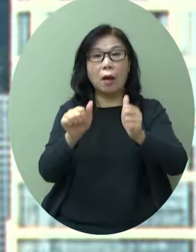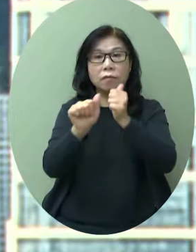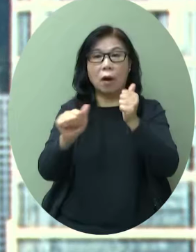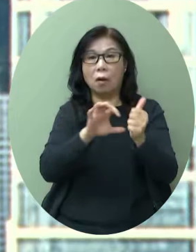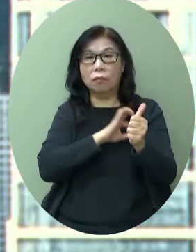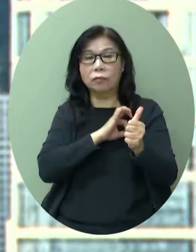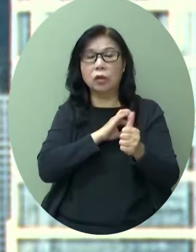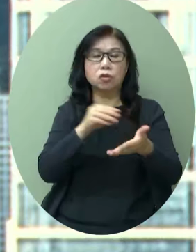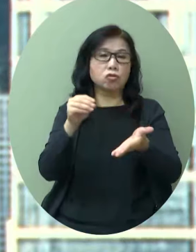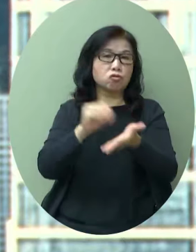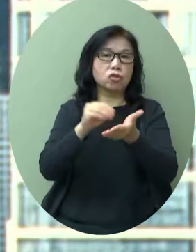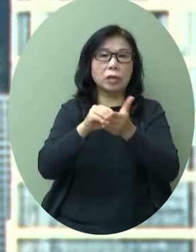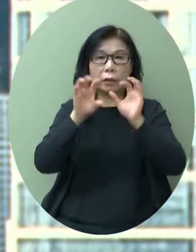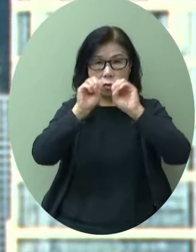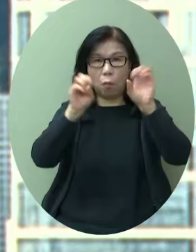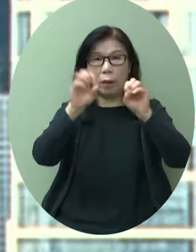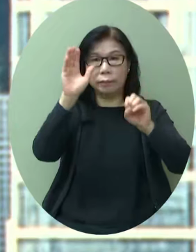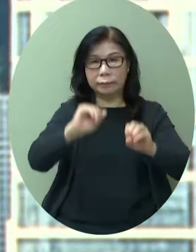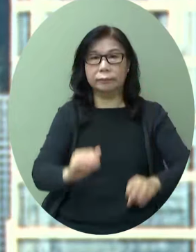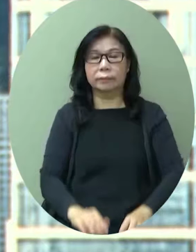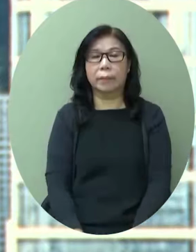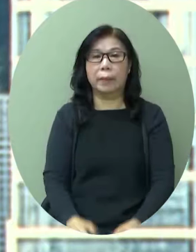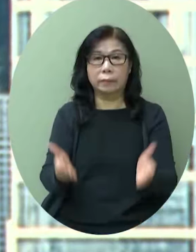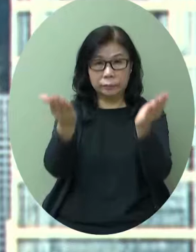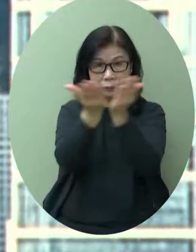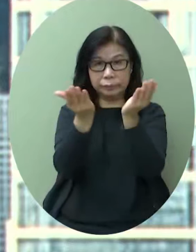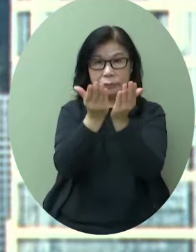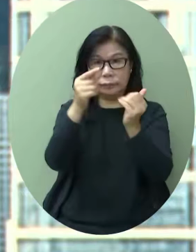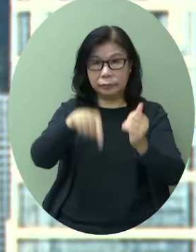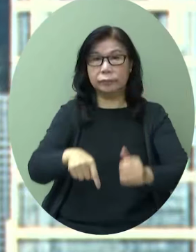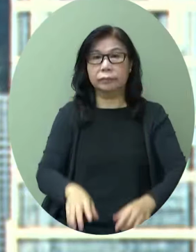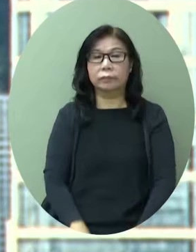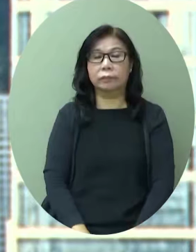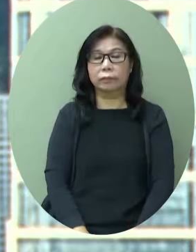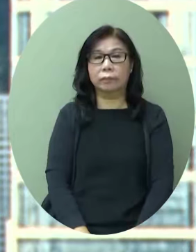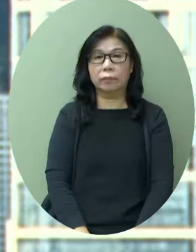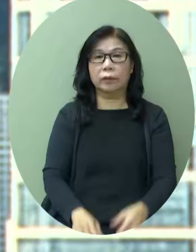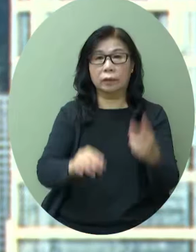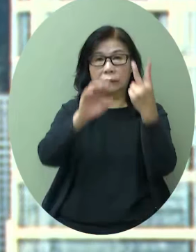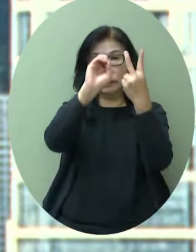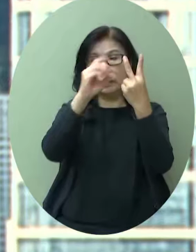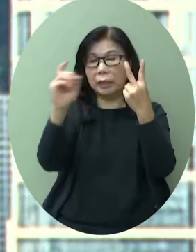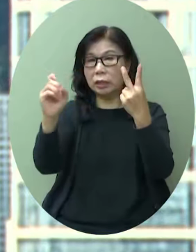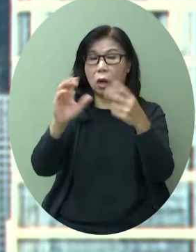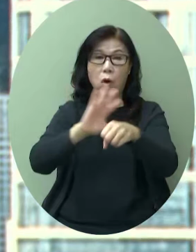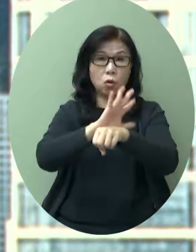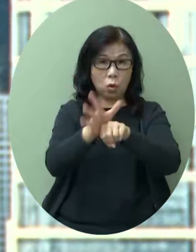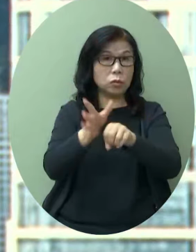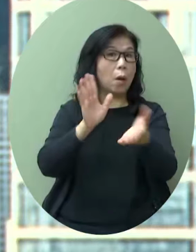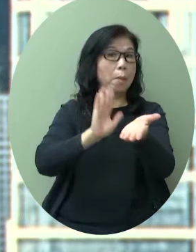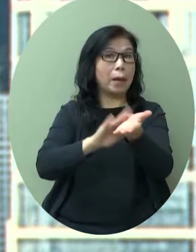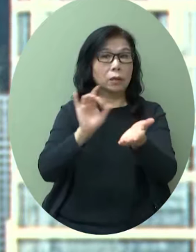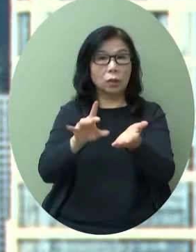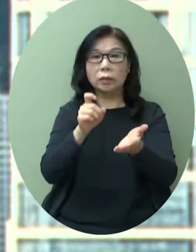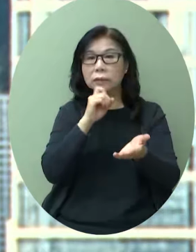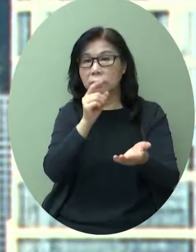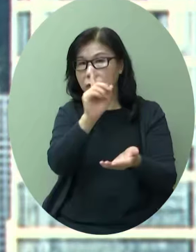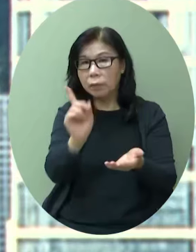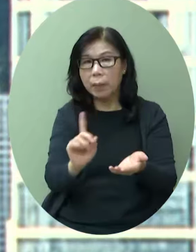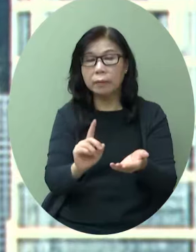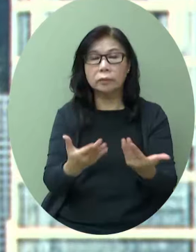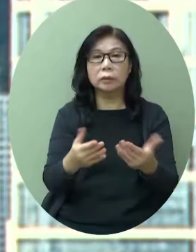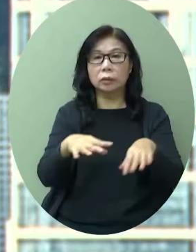that it is not an exact science to deal with the COVID-19. We have to continuously review the situation